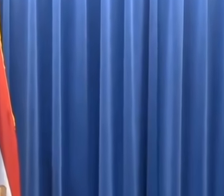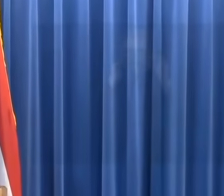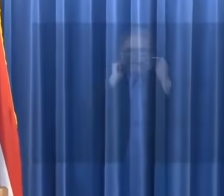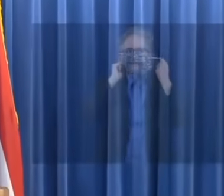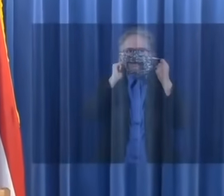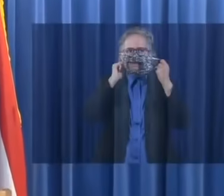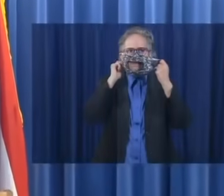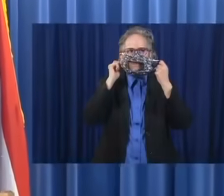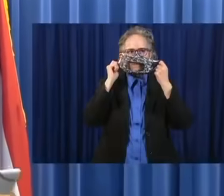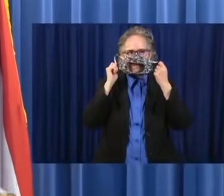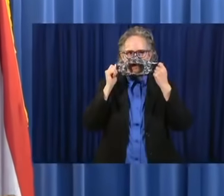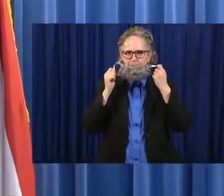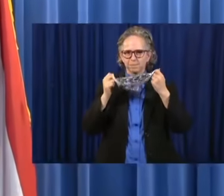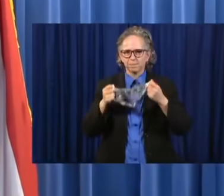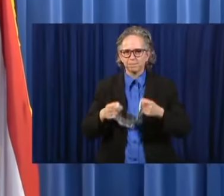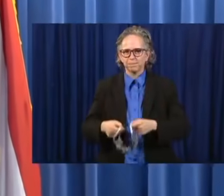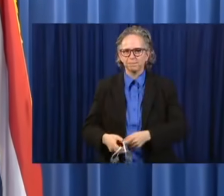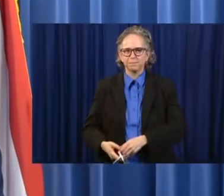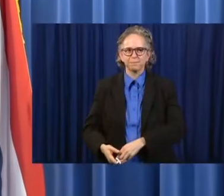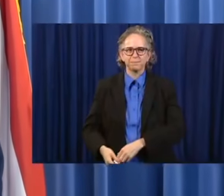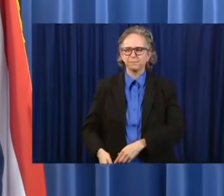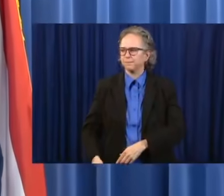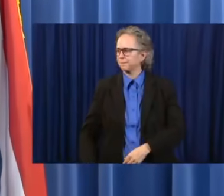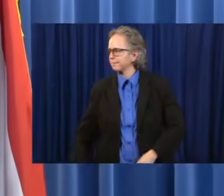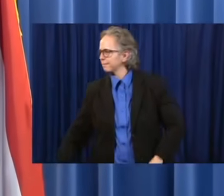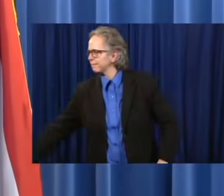DeWine and his team.